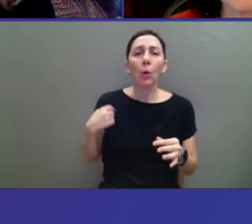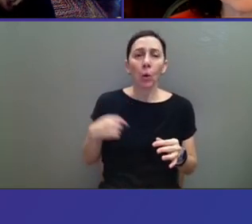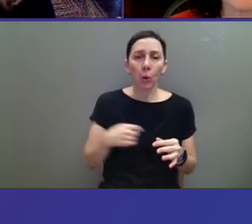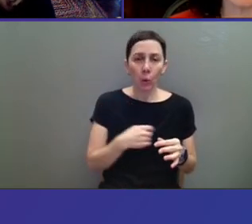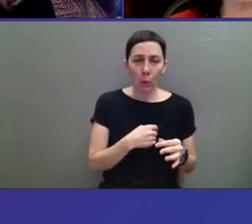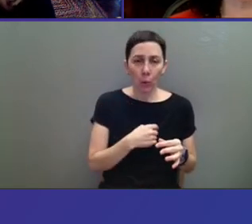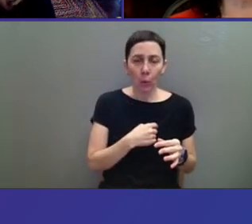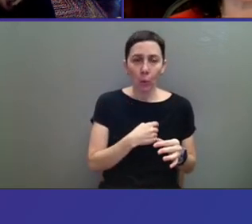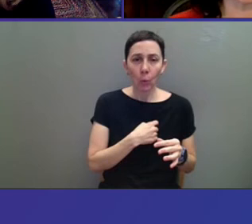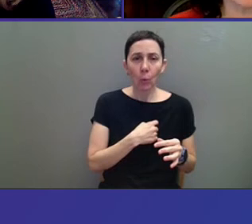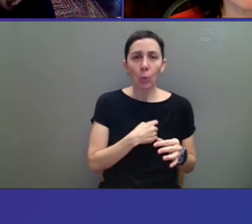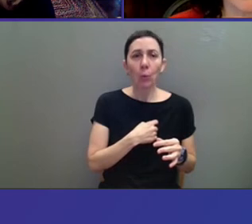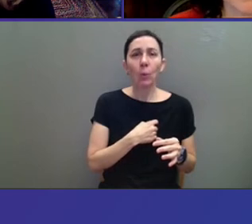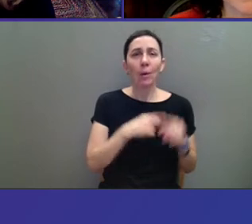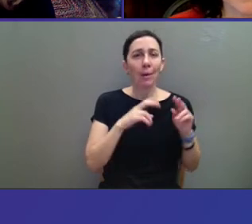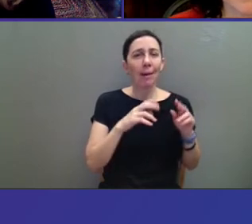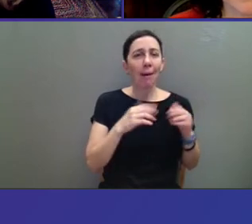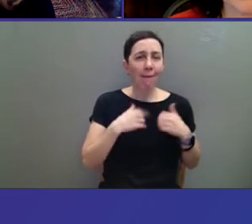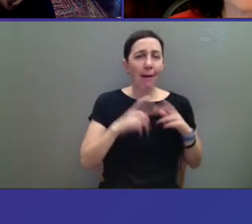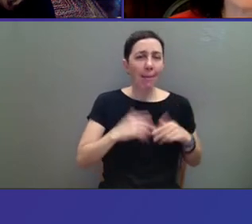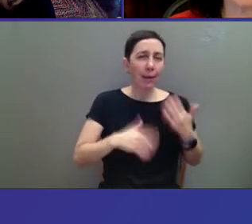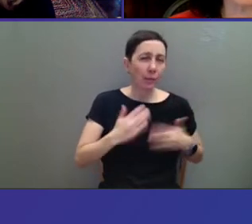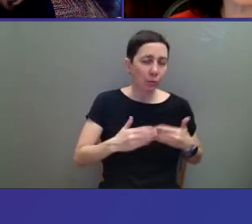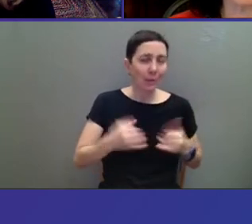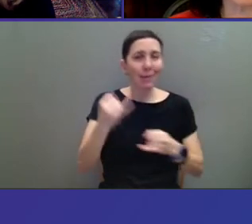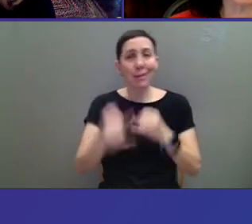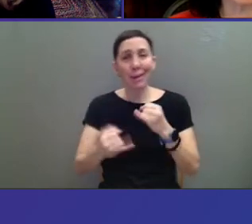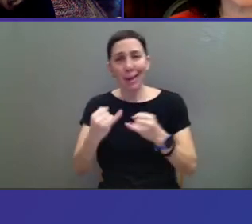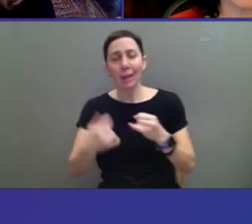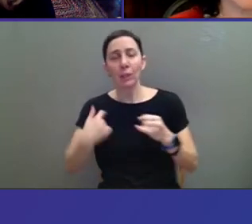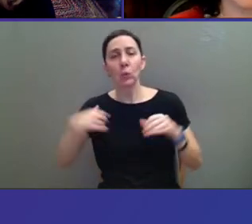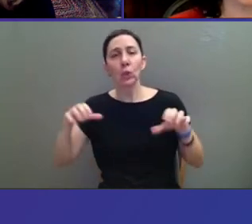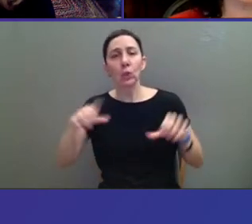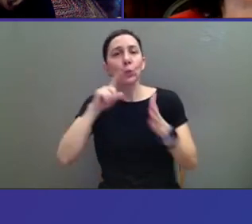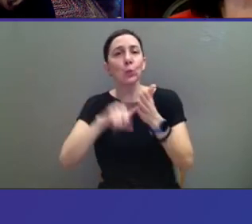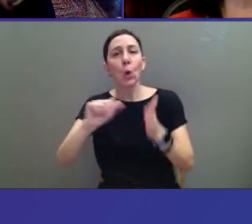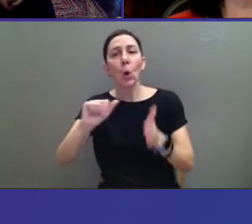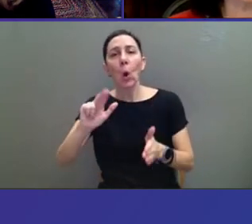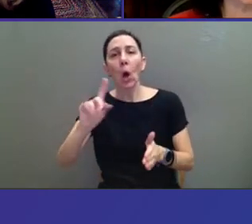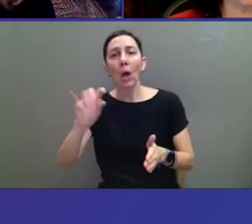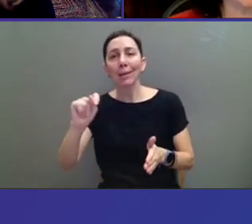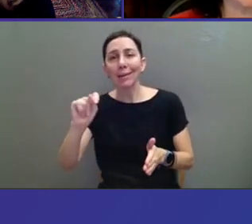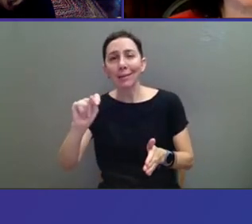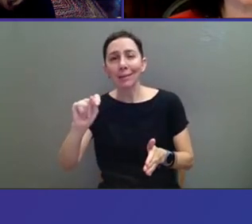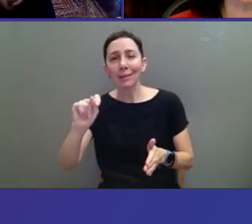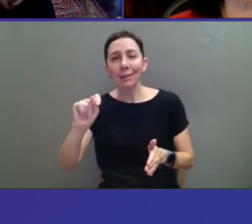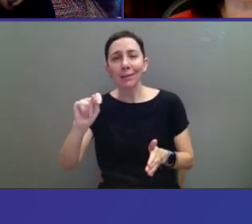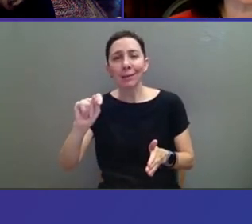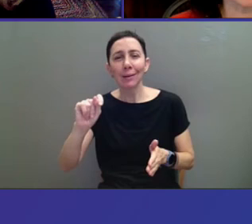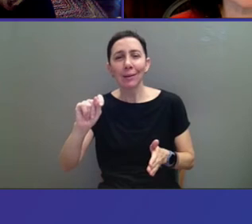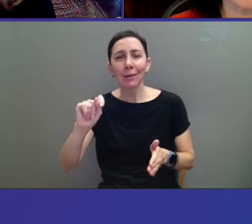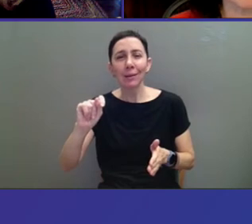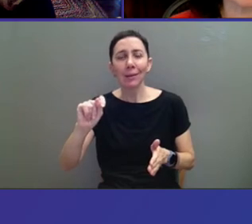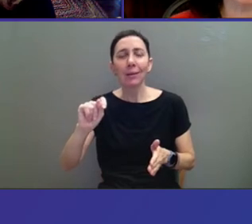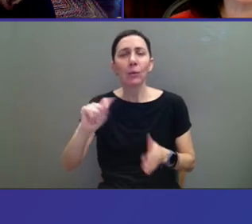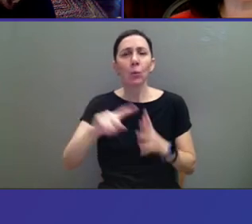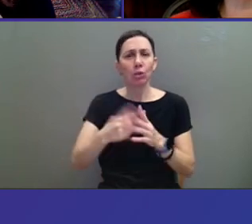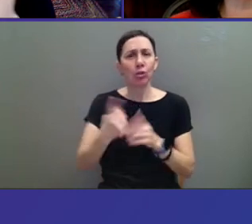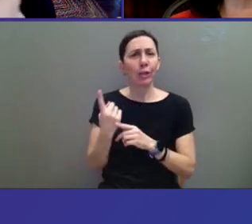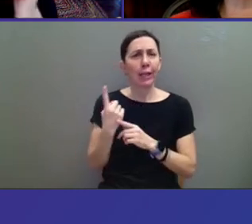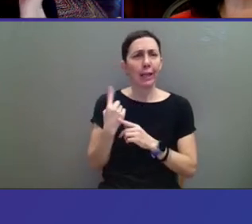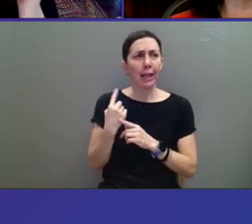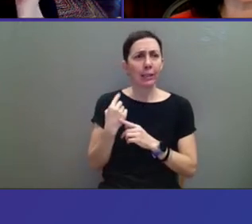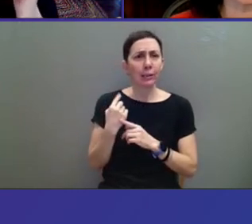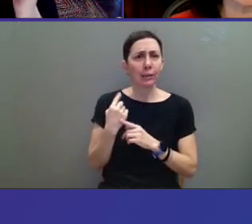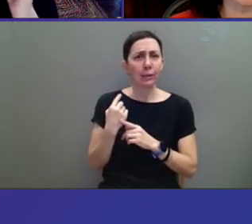of the application every year, and this year, and I'm sure ongoingly, I think it started last year, no budgets for at